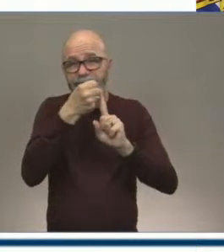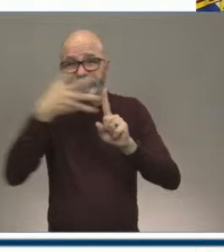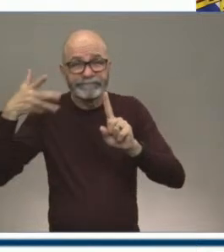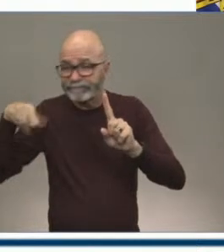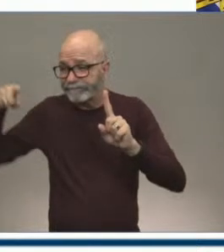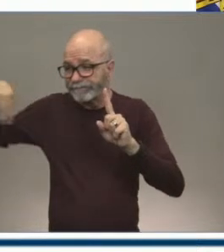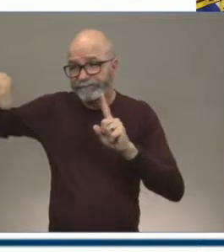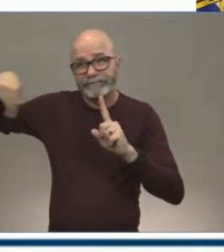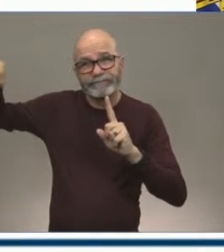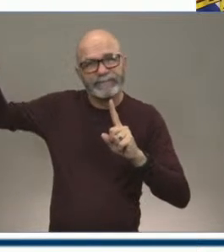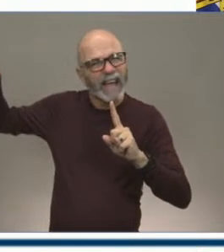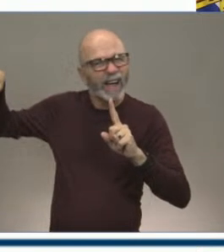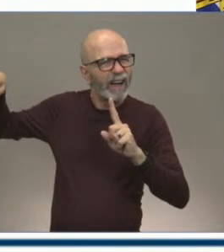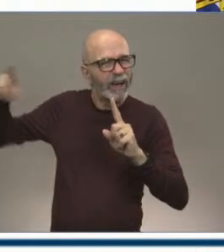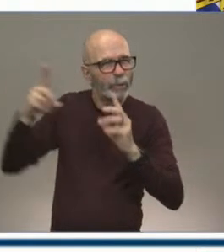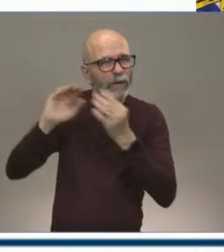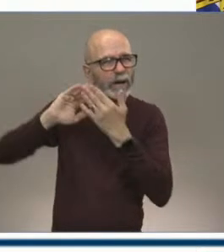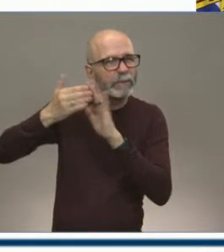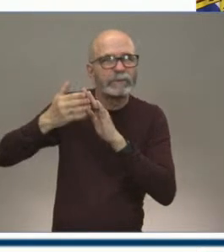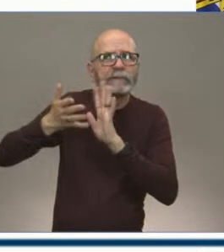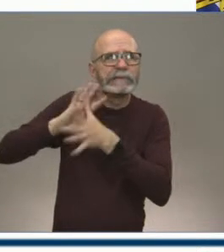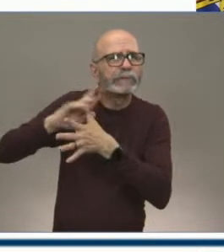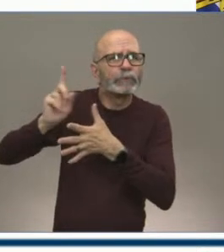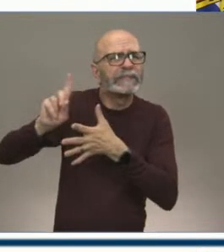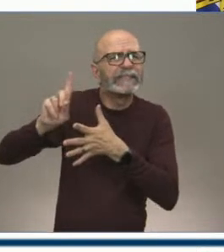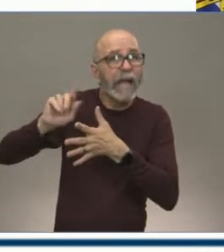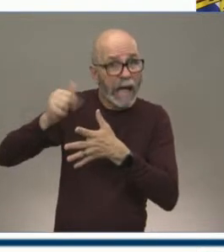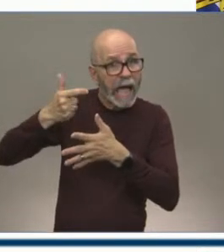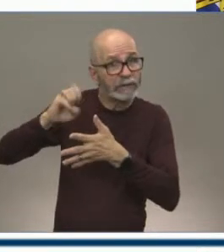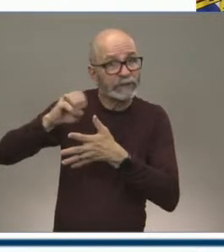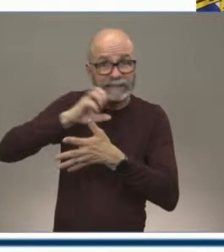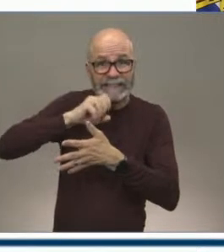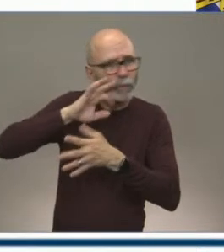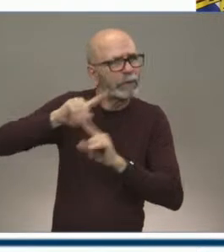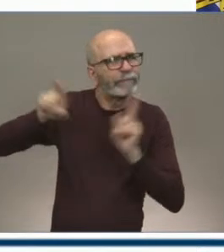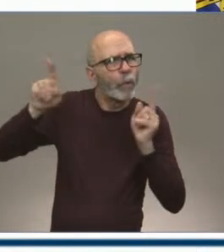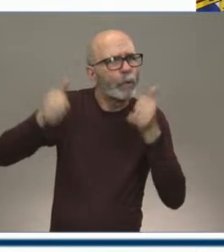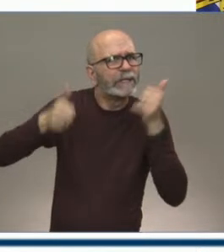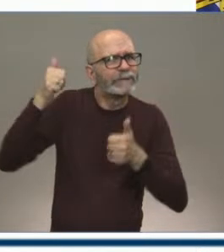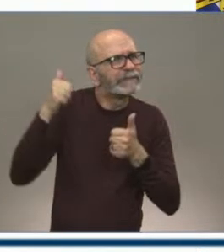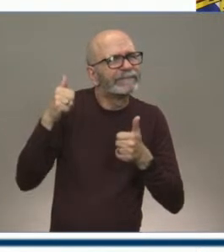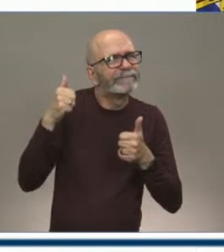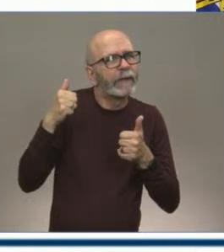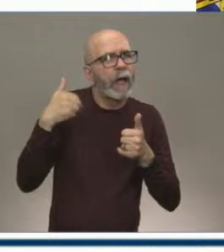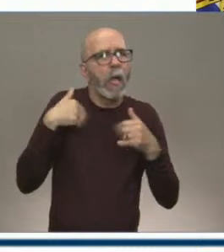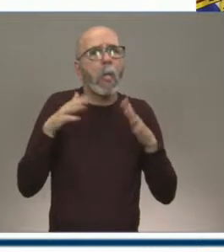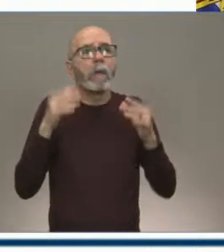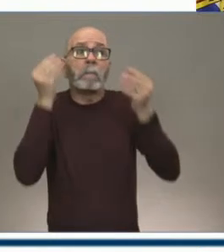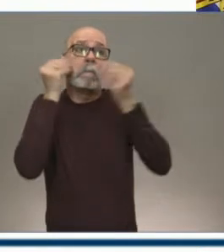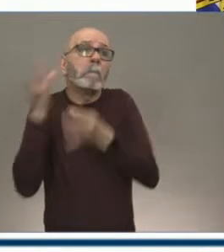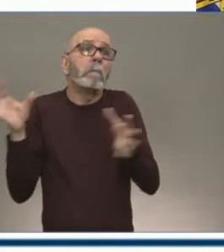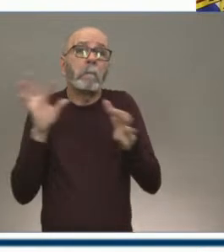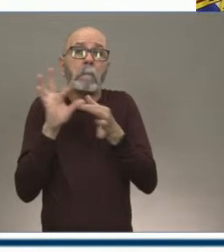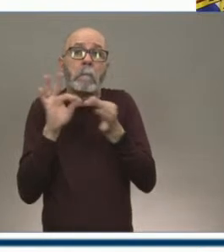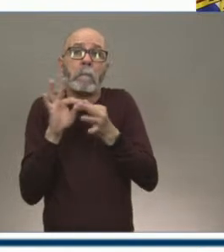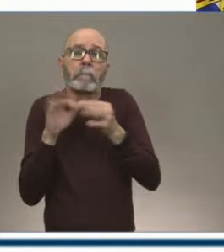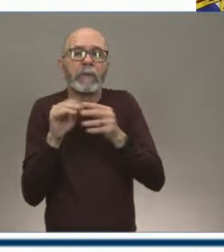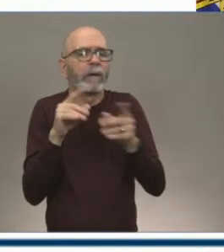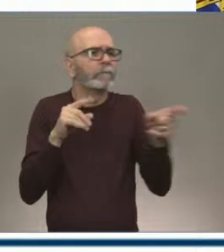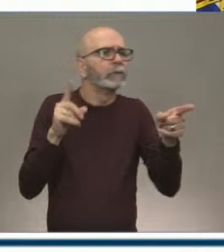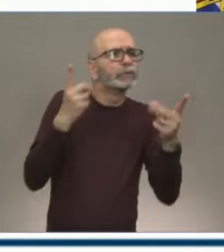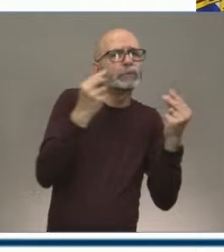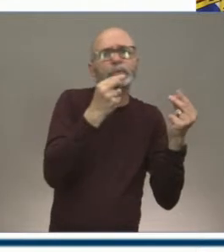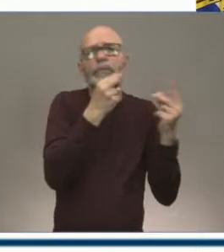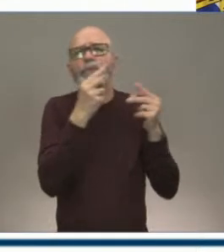will those communities be prioritizing age differently? Like, we just haven't really gotten a lot of details on how that consultation, how that vaccination